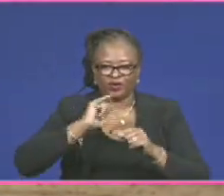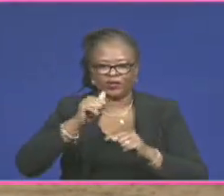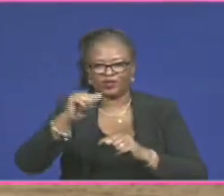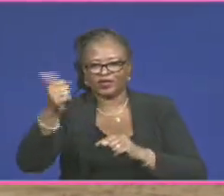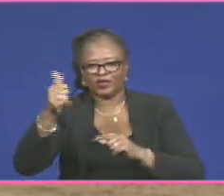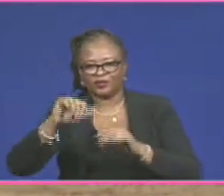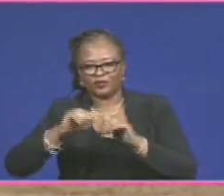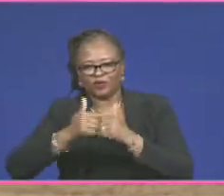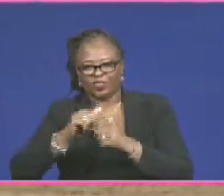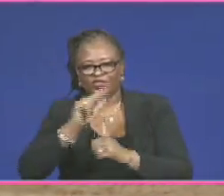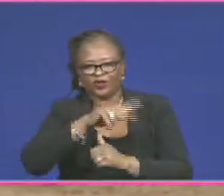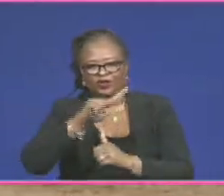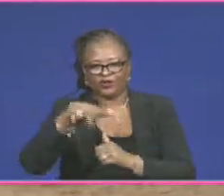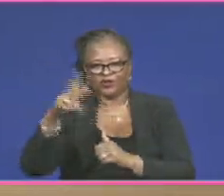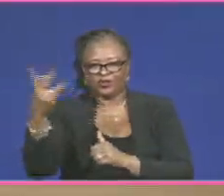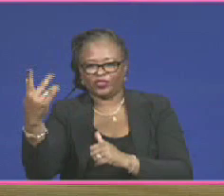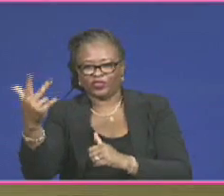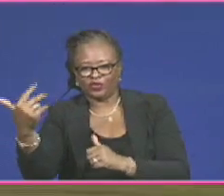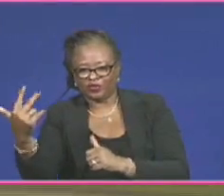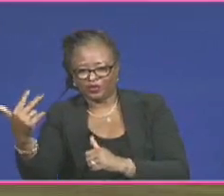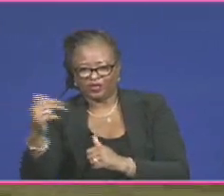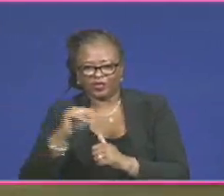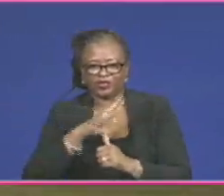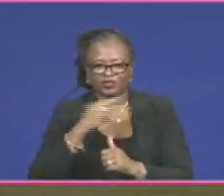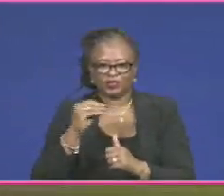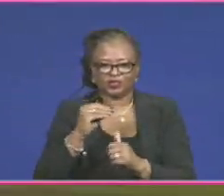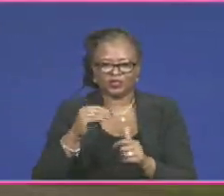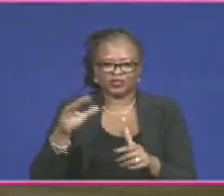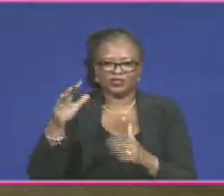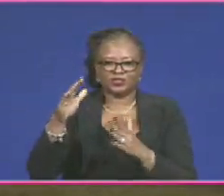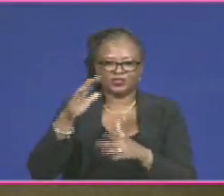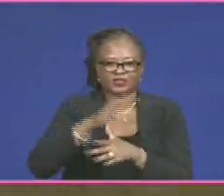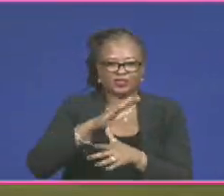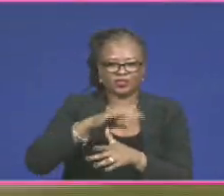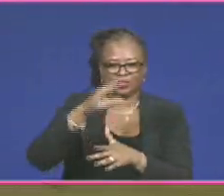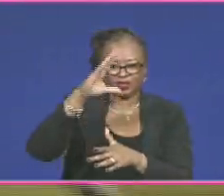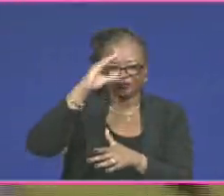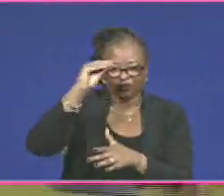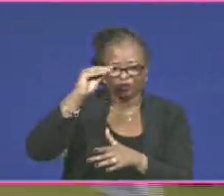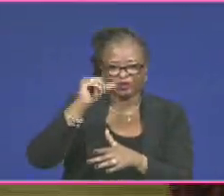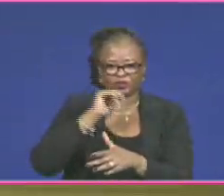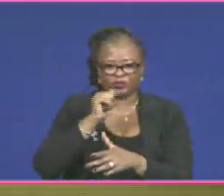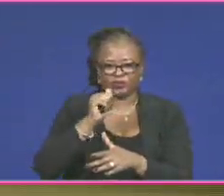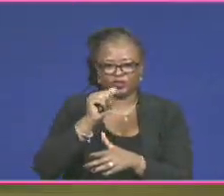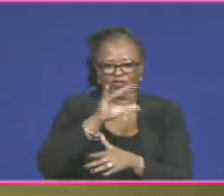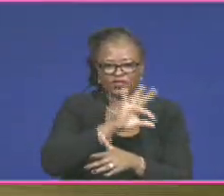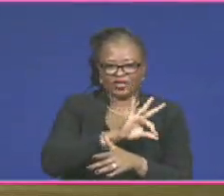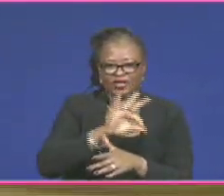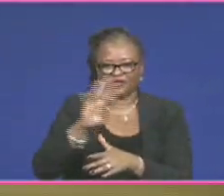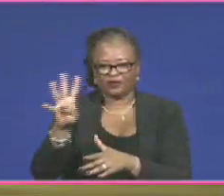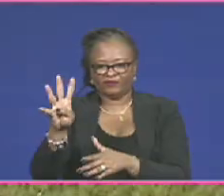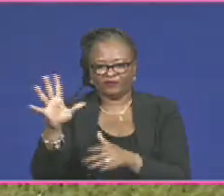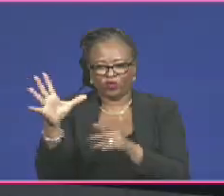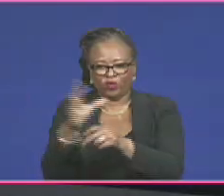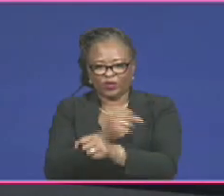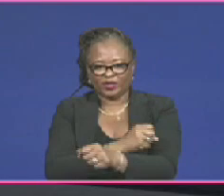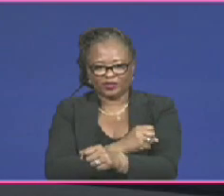squad 33-13. The Comets senior girls stopped the clean red sweep with a 9-4 win.